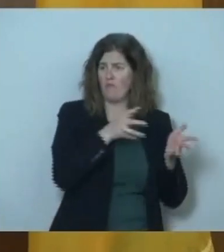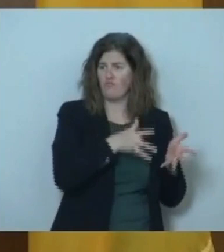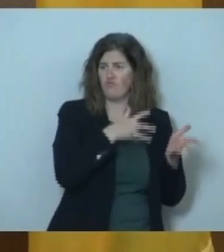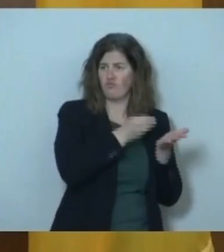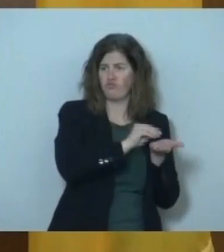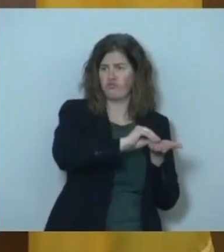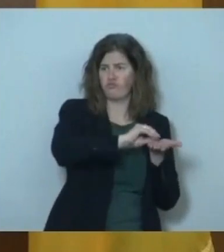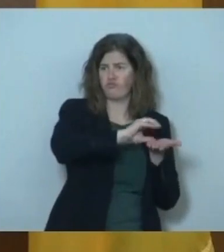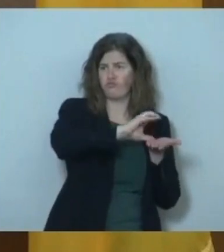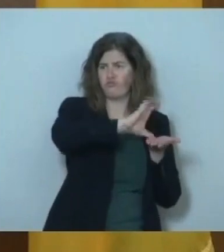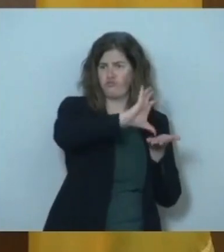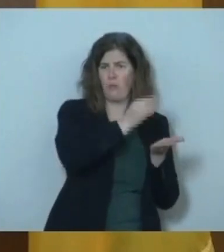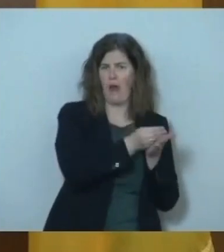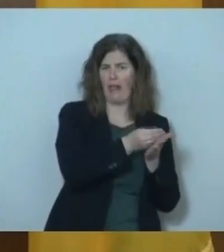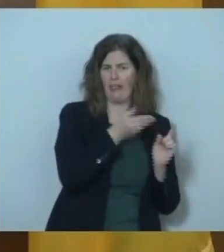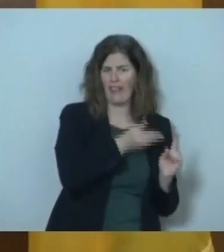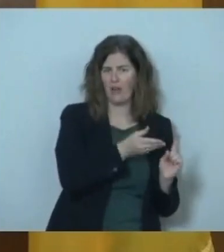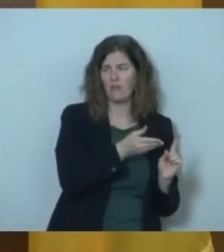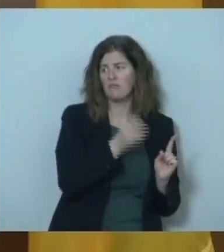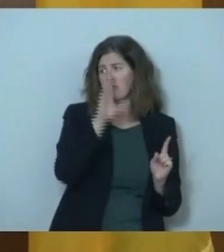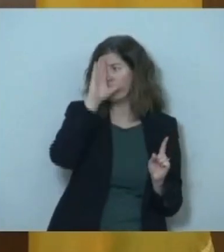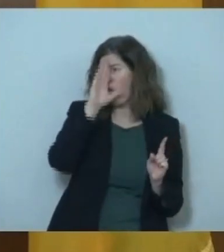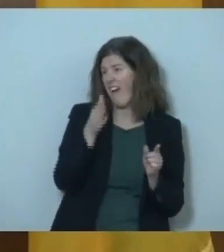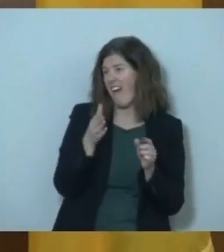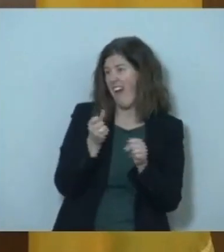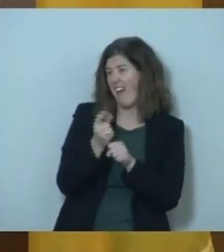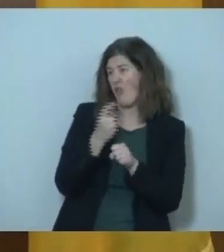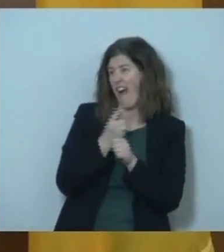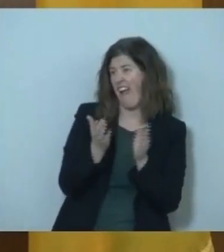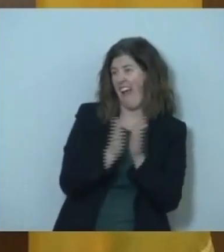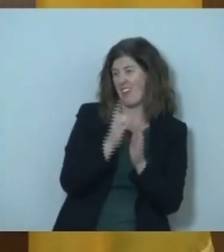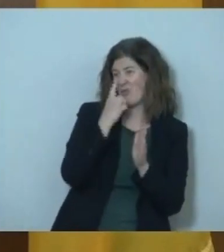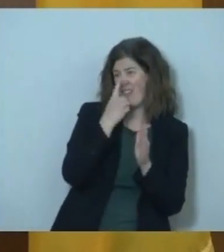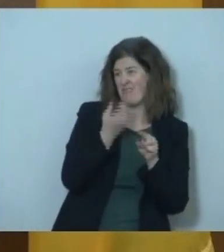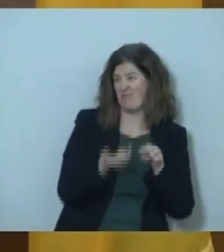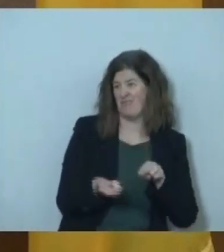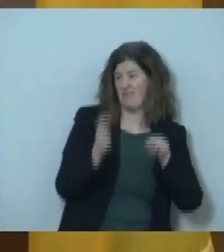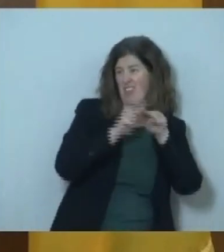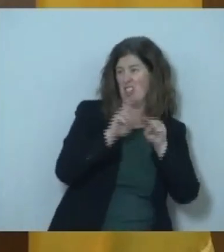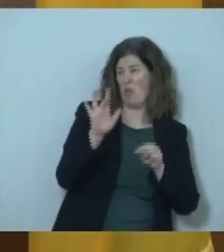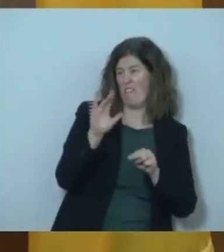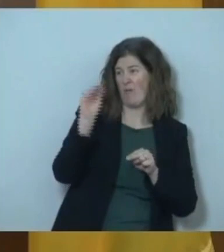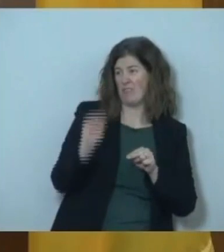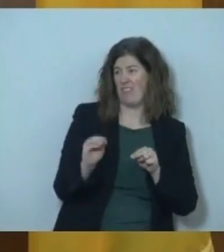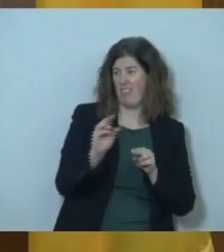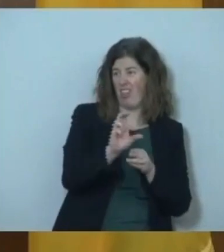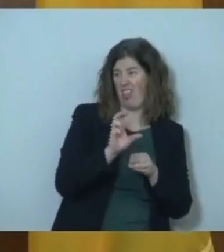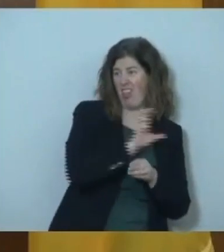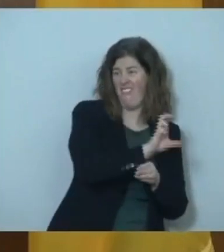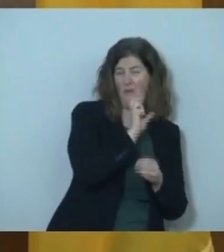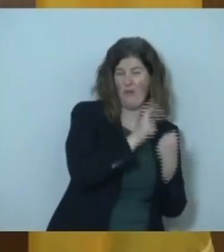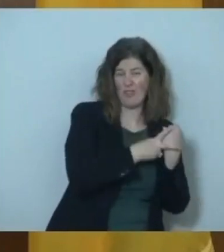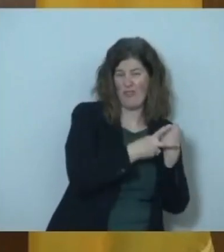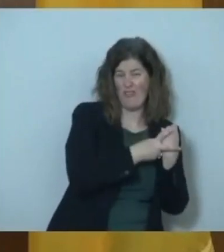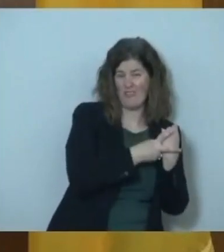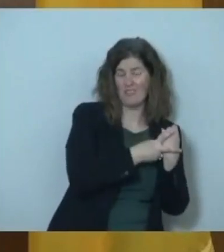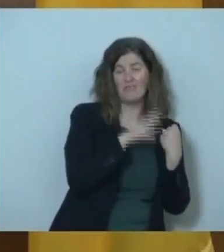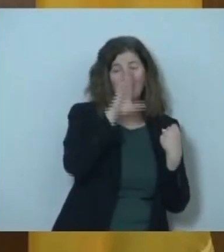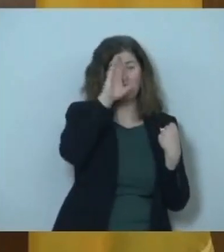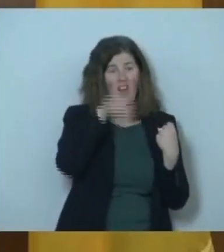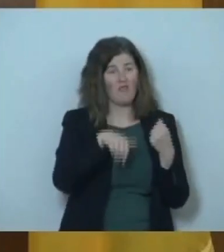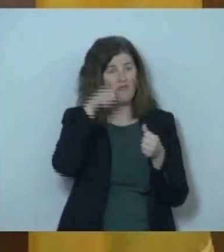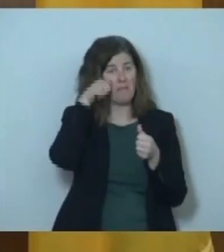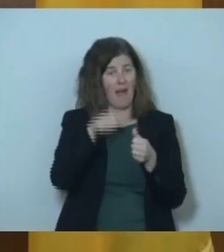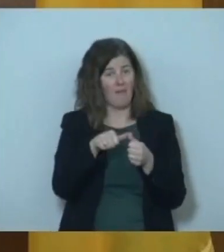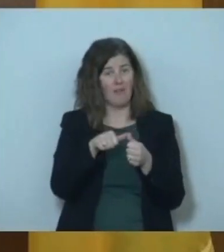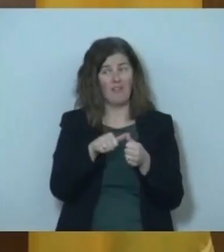sure, right, that we ask every year for a 25% set aside for reserves. And remember that many of